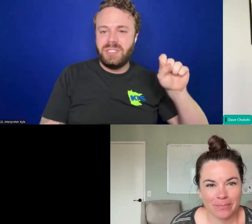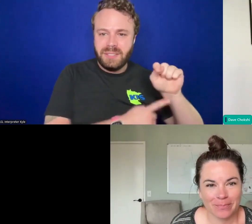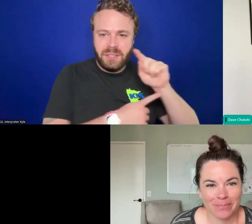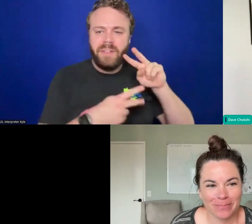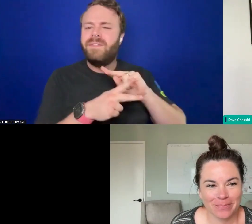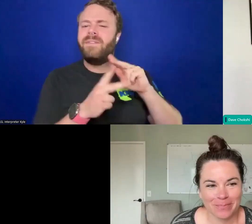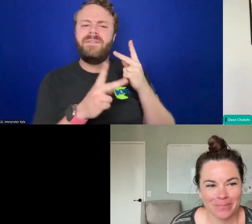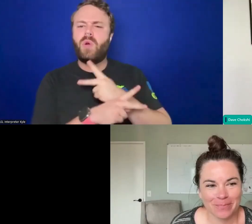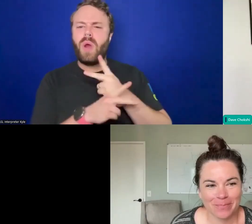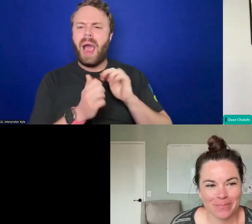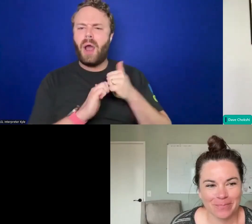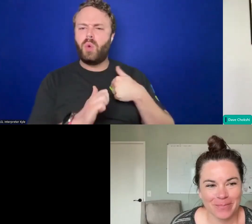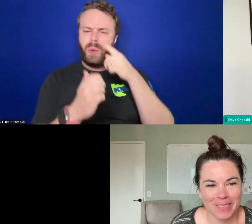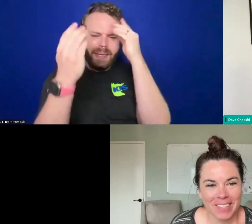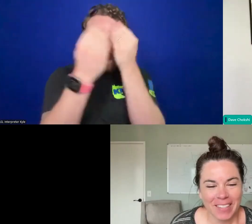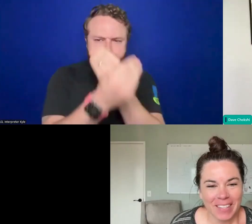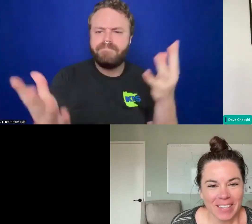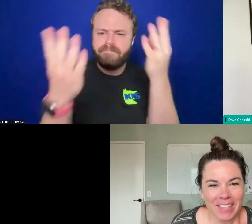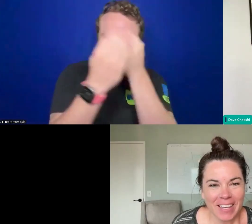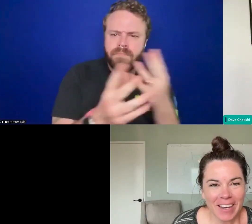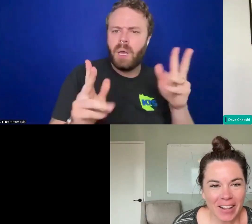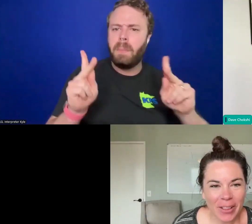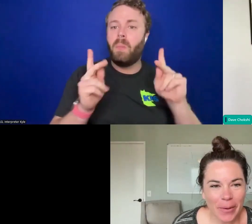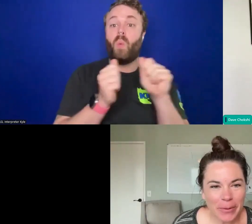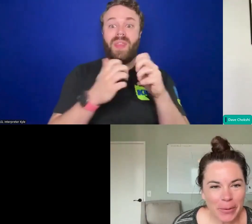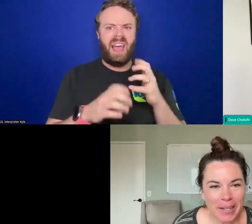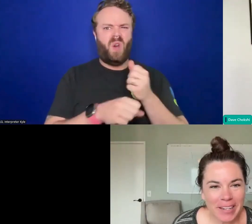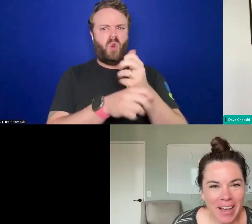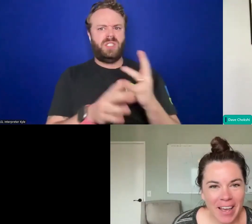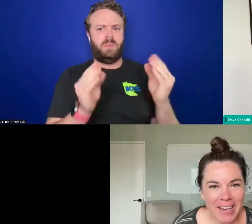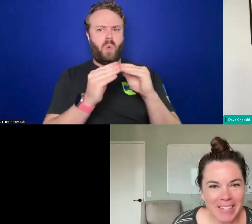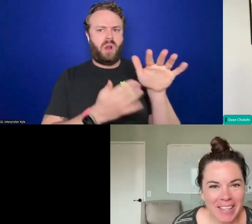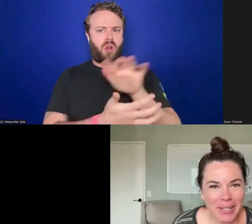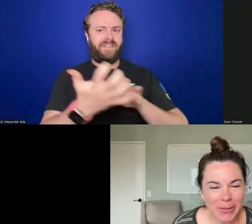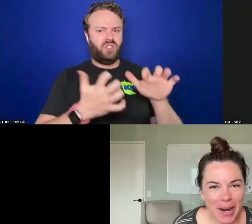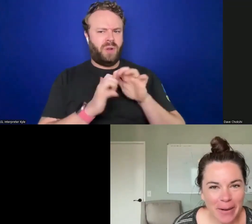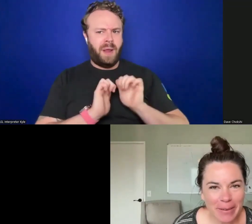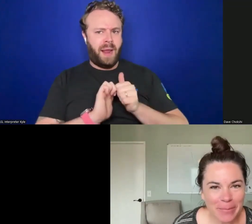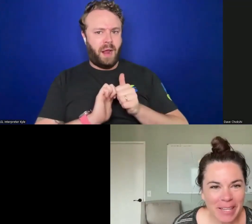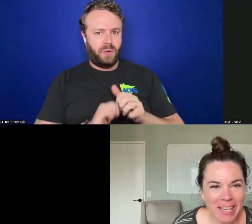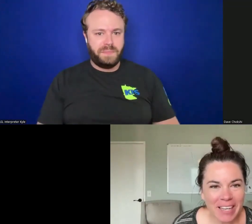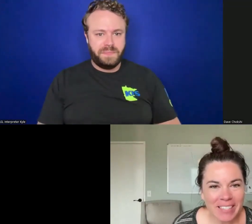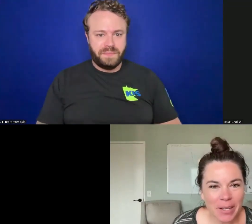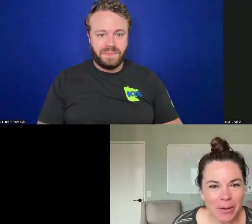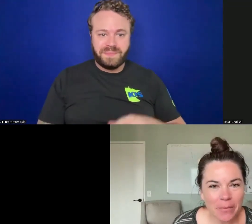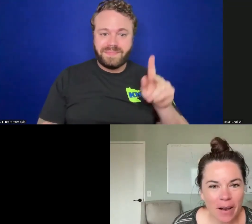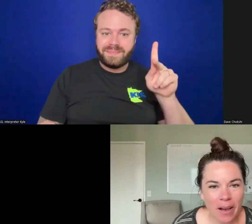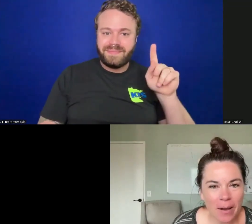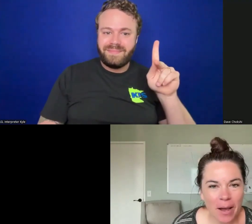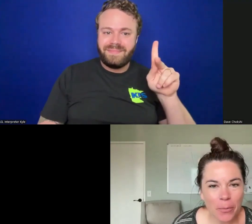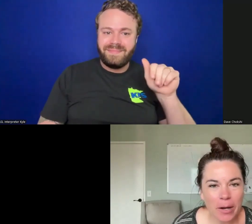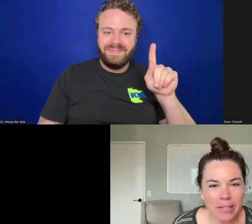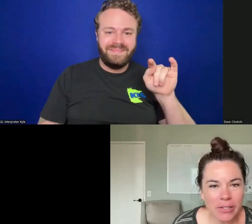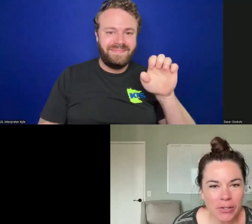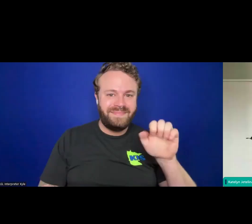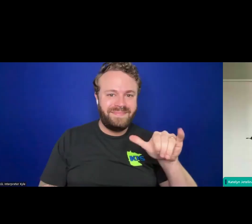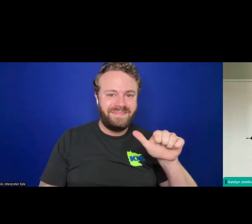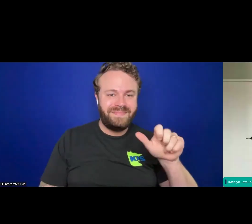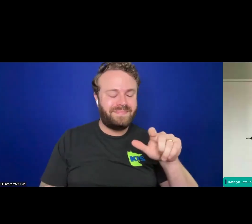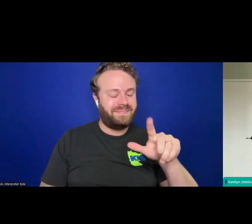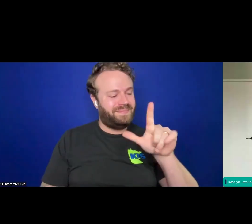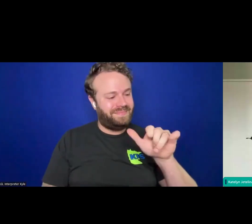confusion. Thanks so much, Caitlin. Yeah, hello everyone, and thanks for having me, Dave. I want